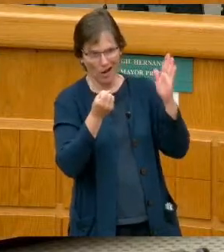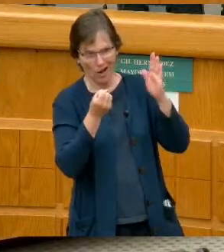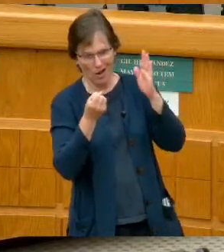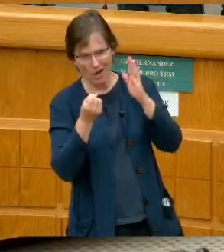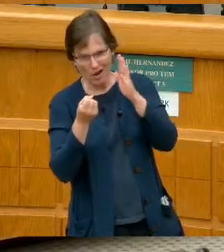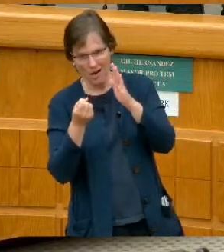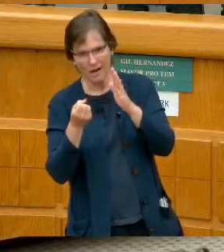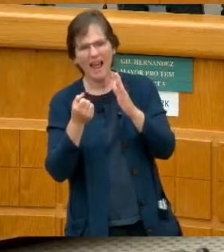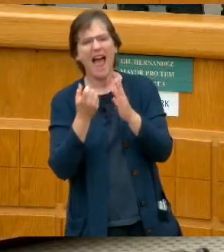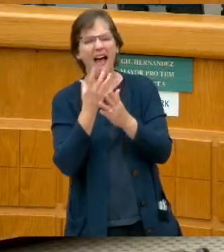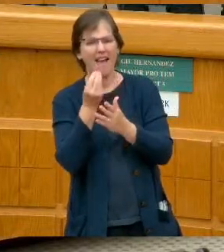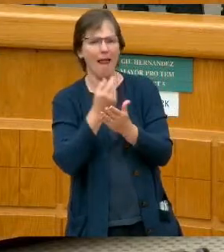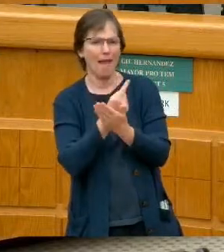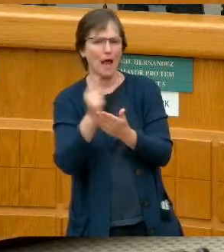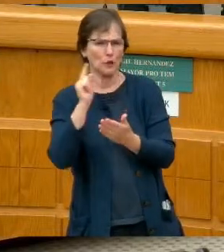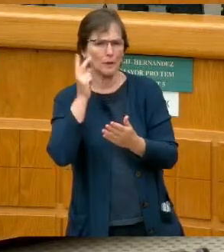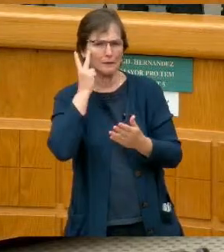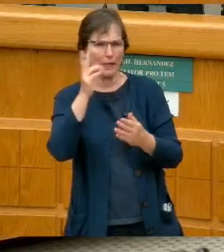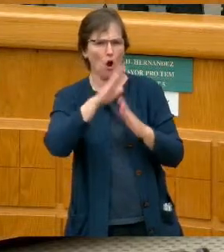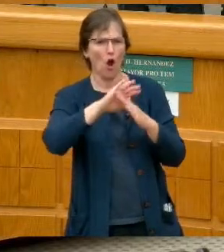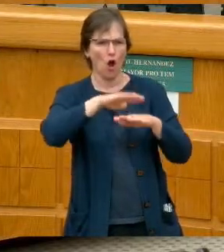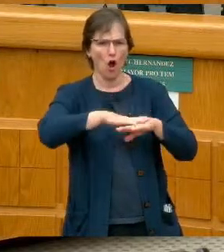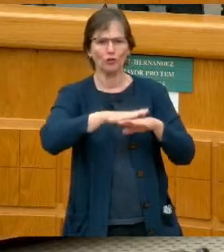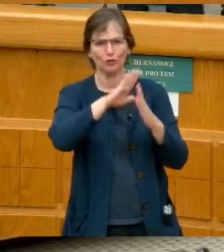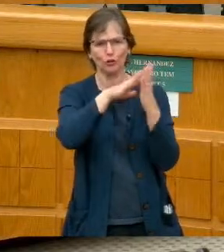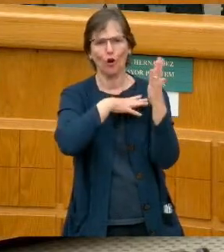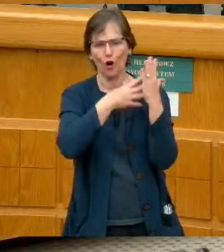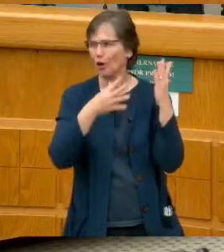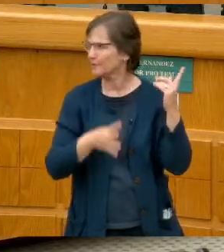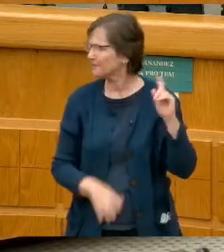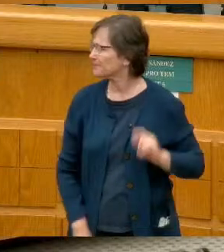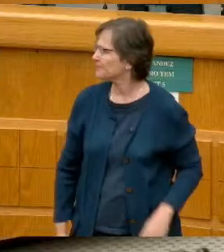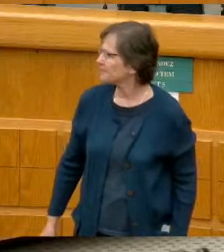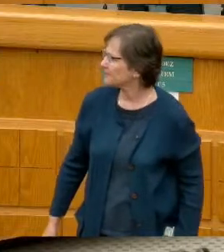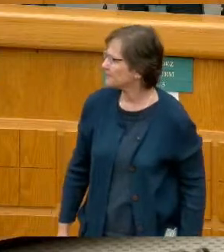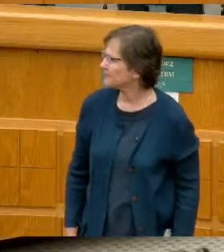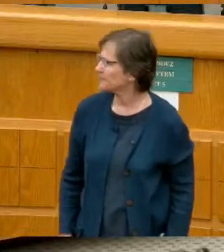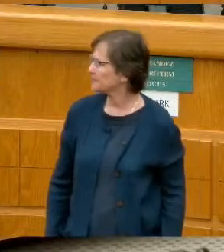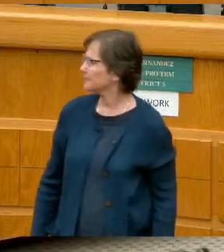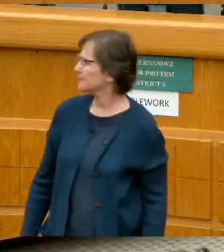week. So that